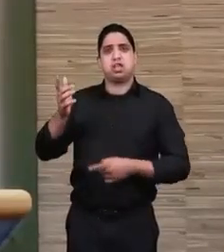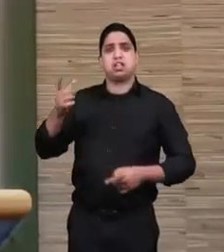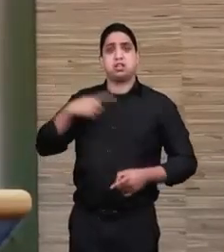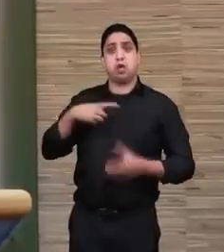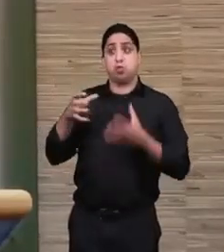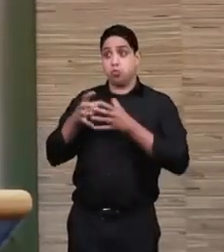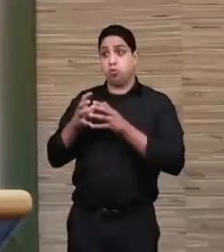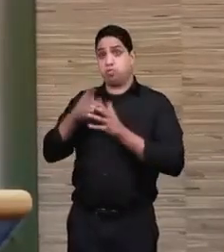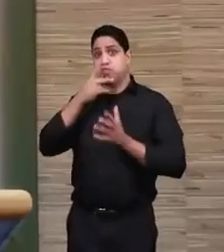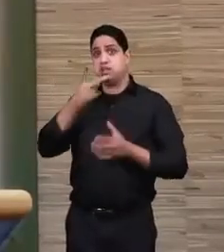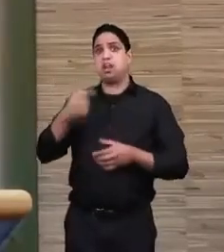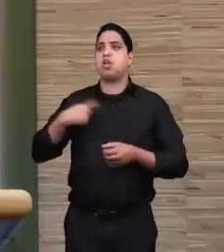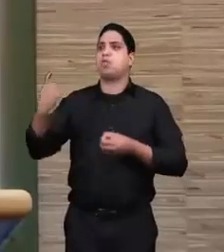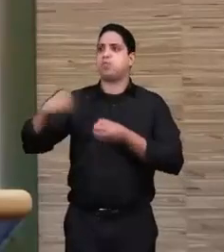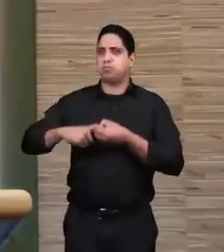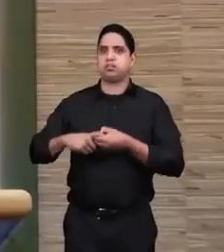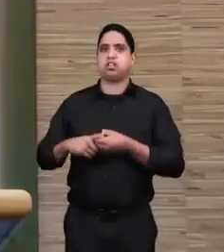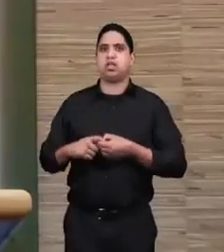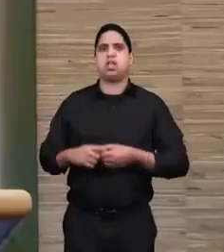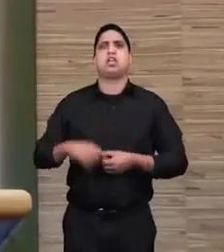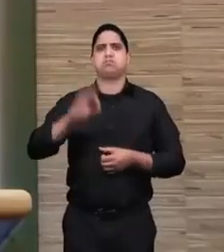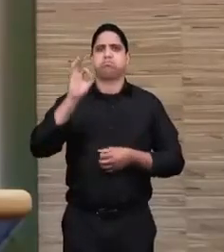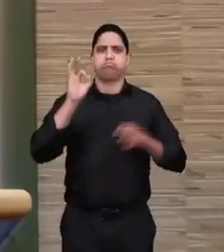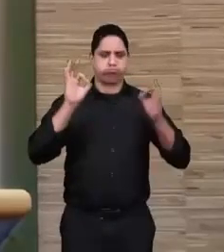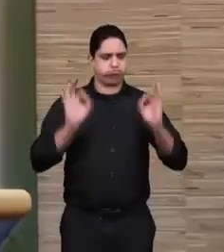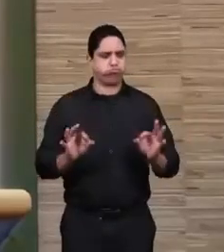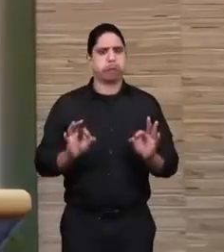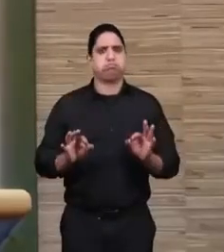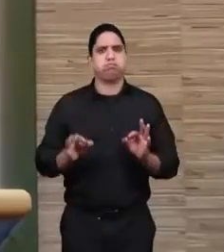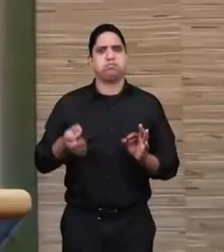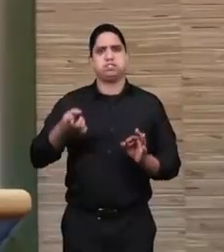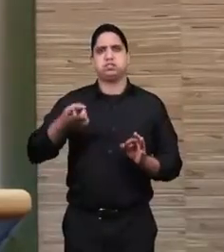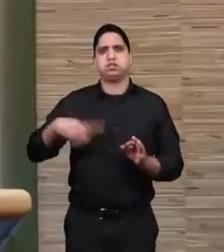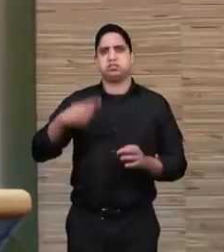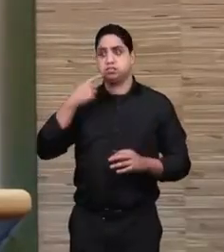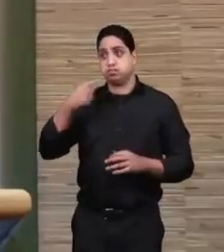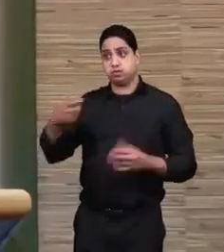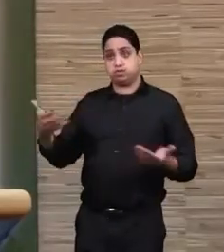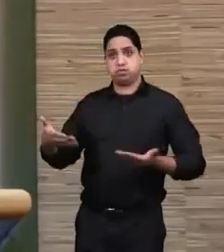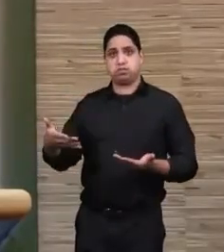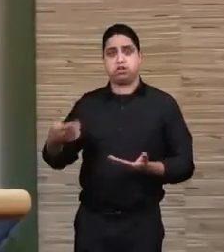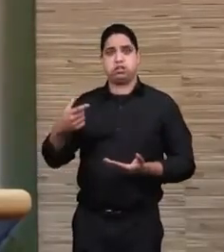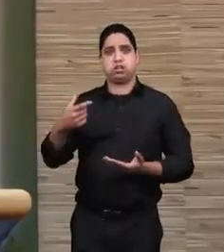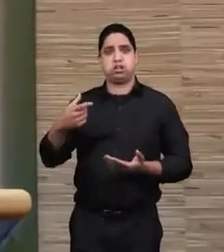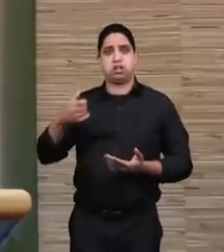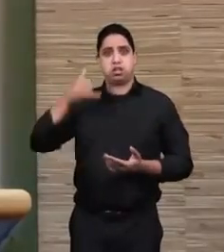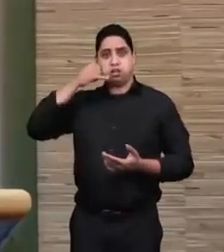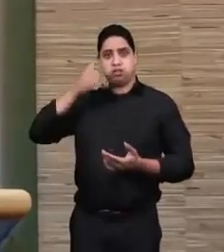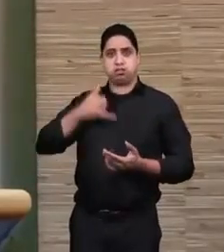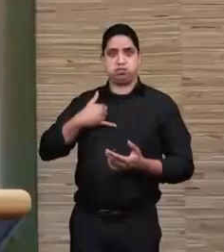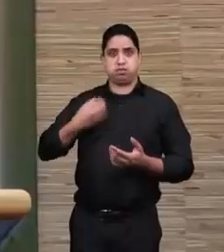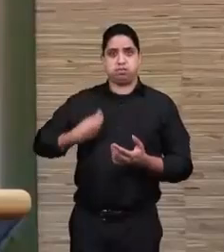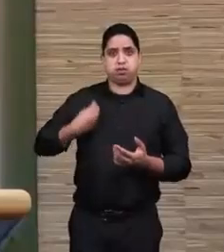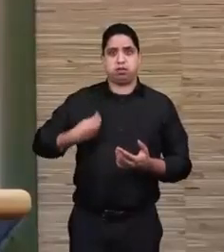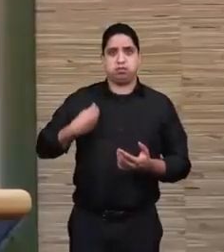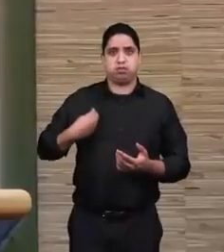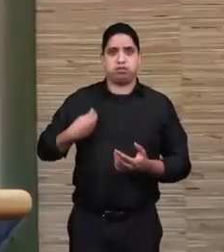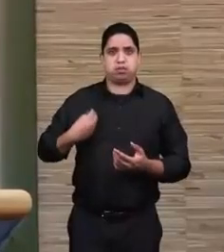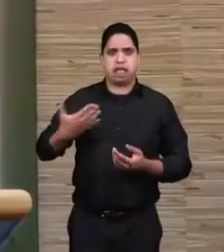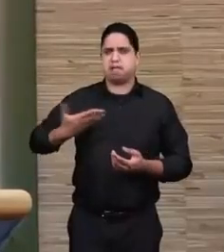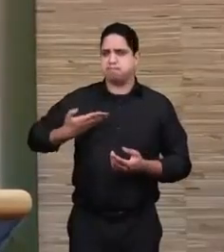large number of people saying, we are back. This past week, we had the participation of a friend